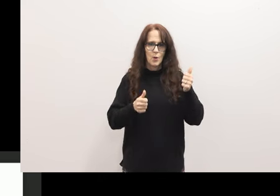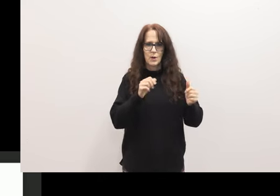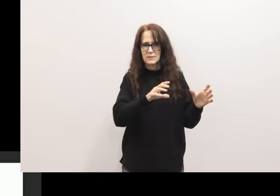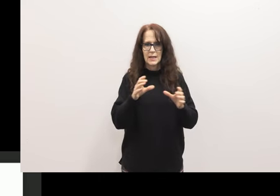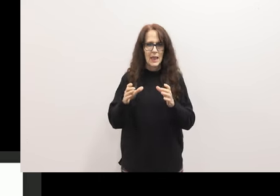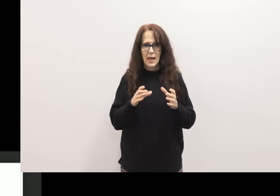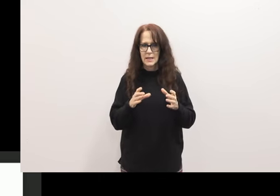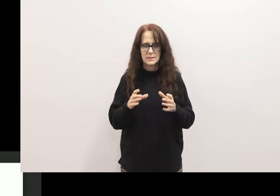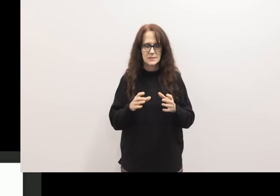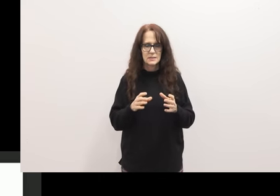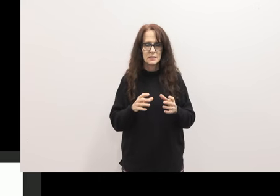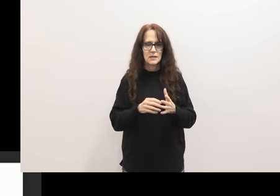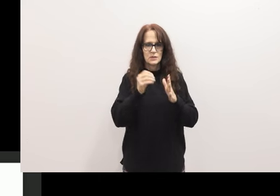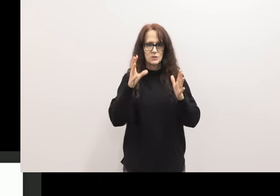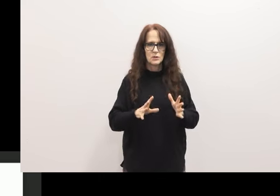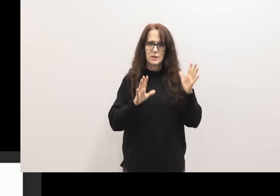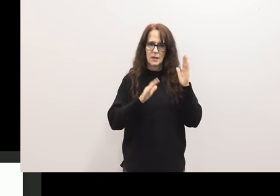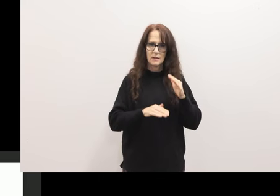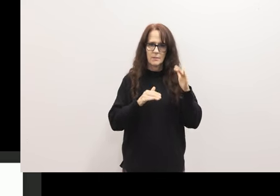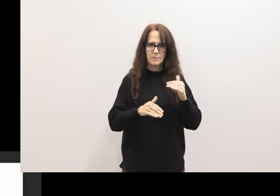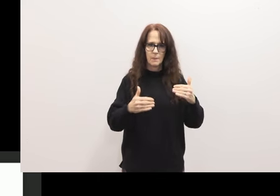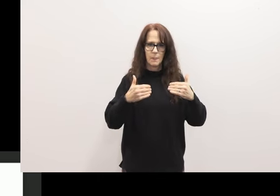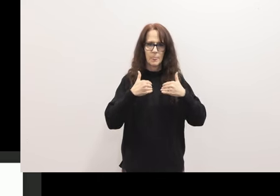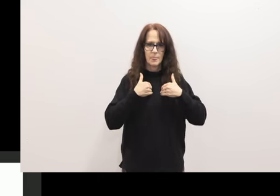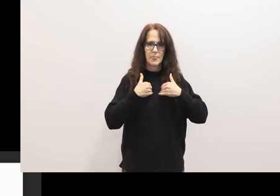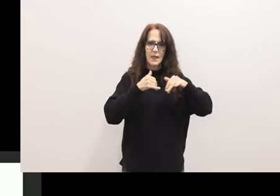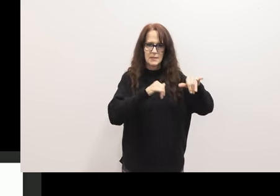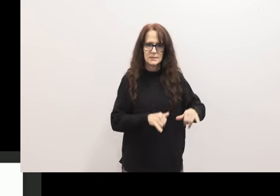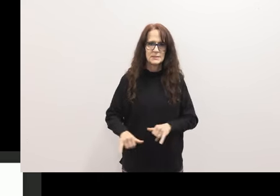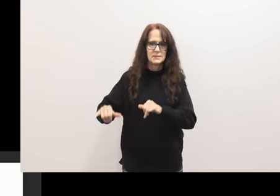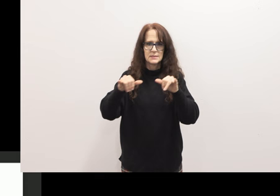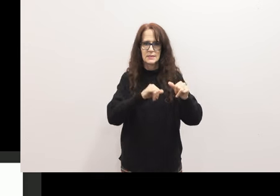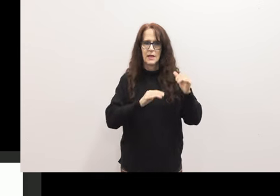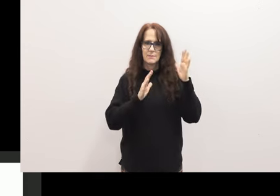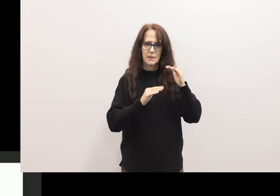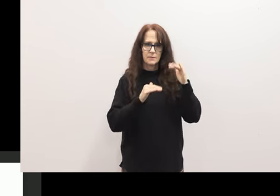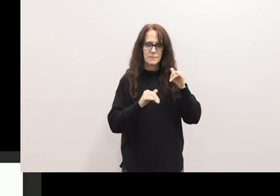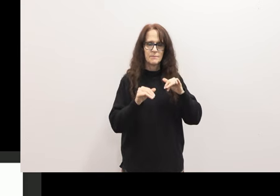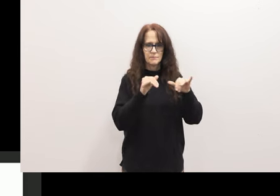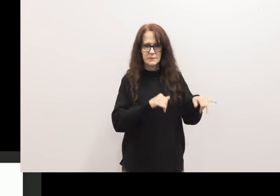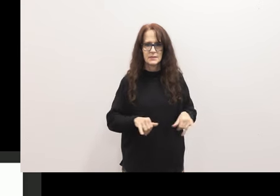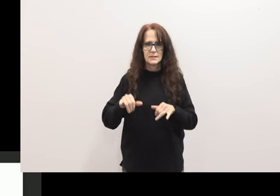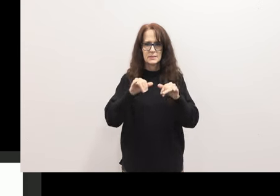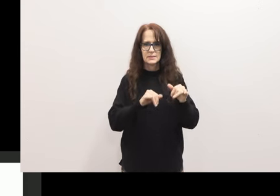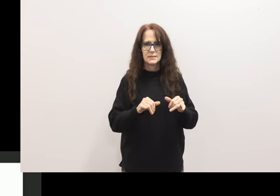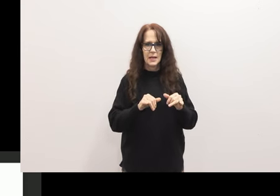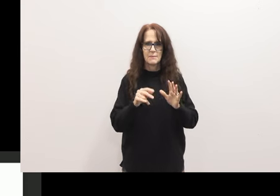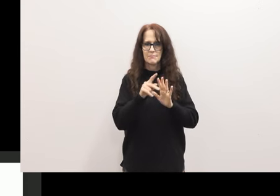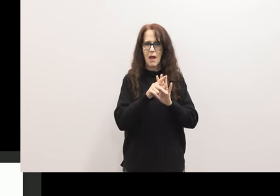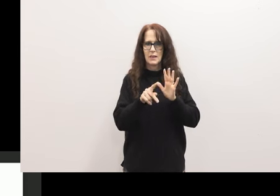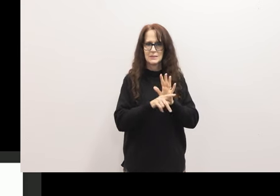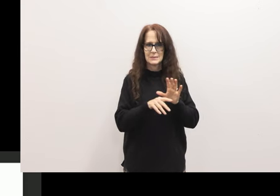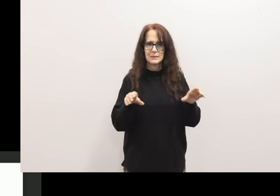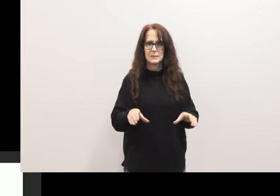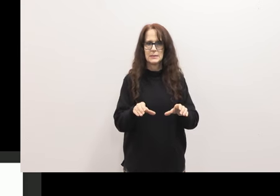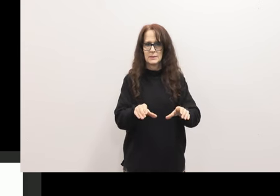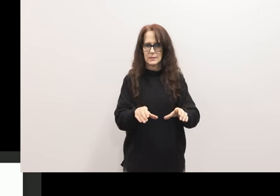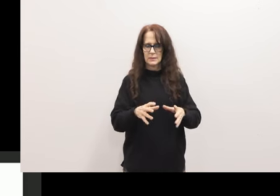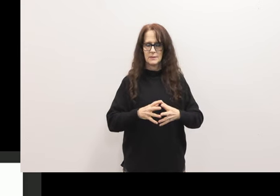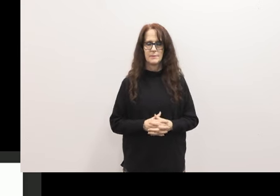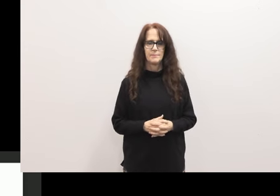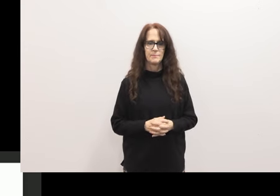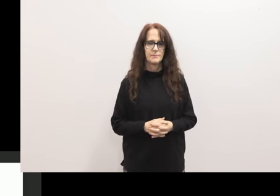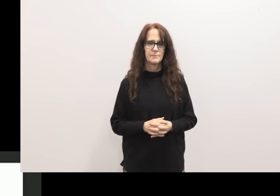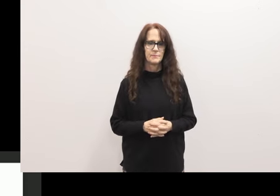are in, students should expect to have the same expectations and the same implementation of our policy.